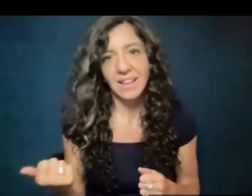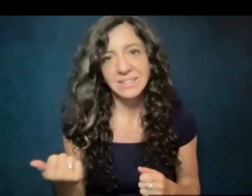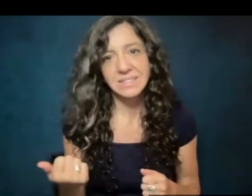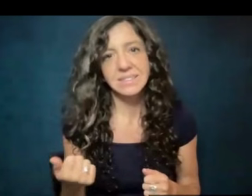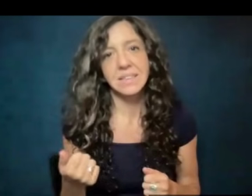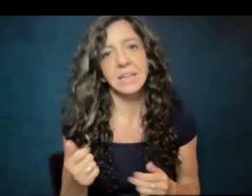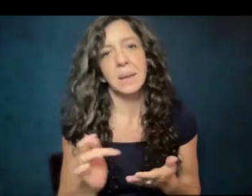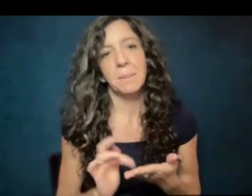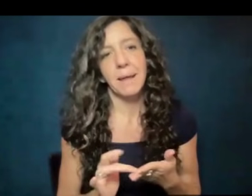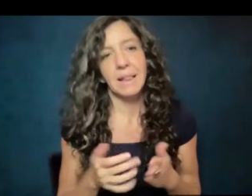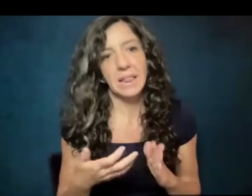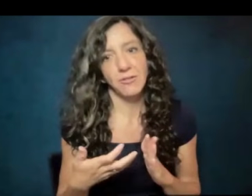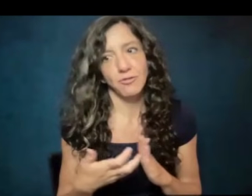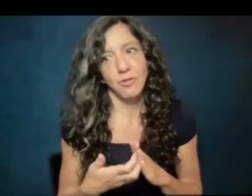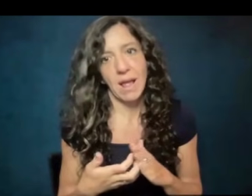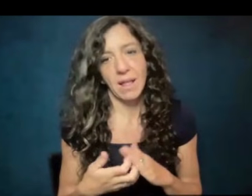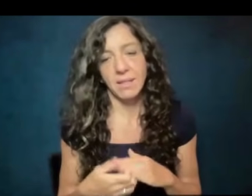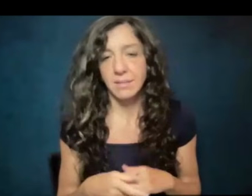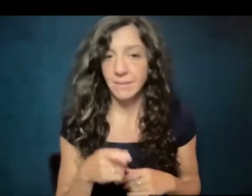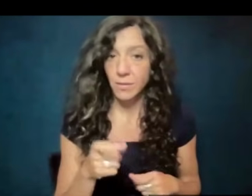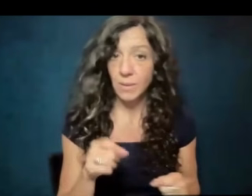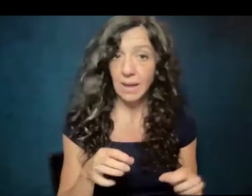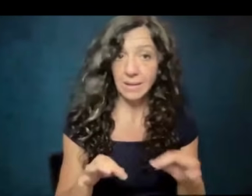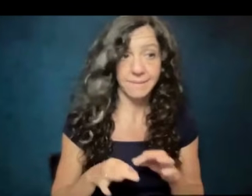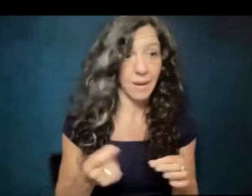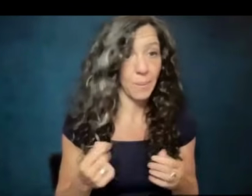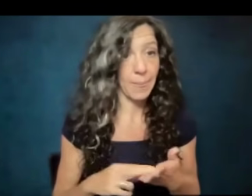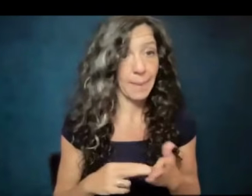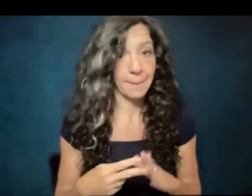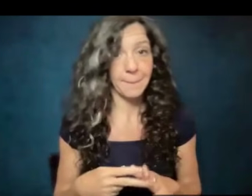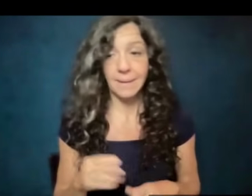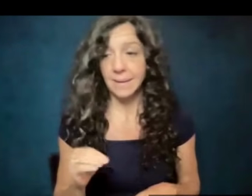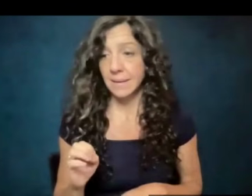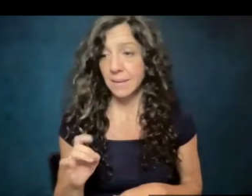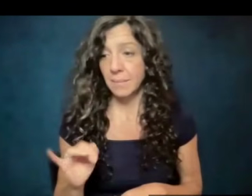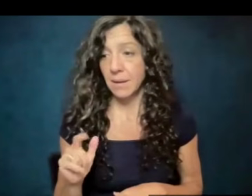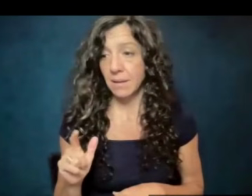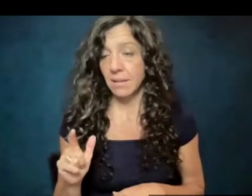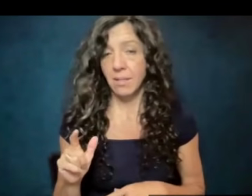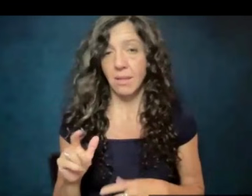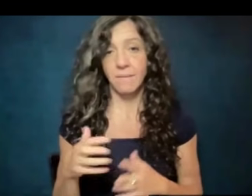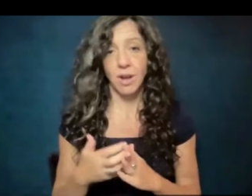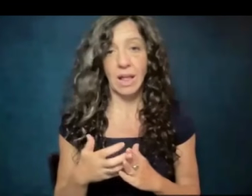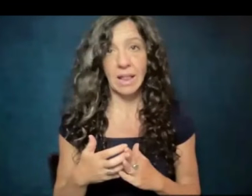frail. Now, if you can define that as everybody who has a disability,